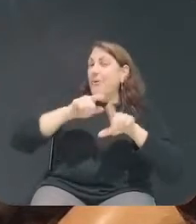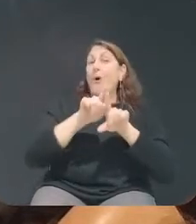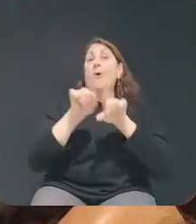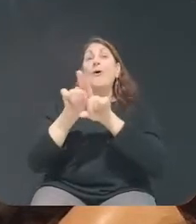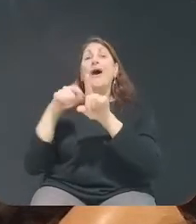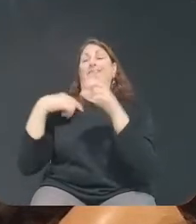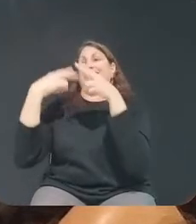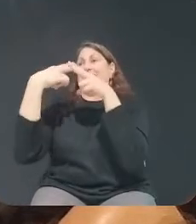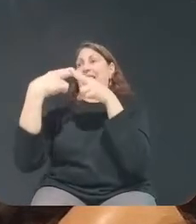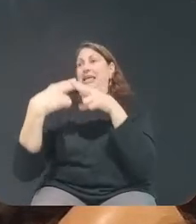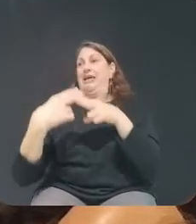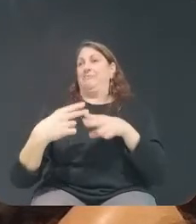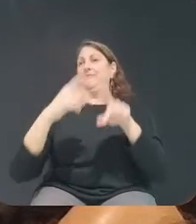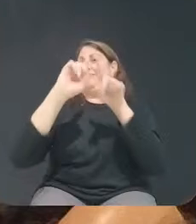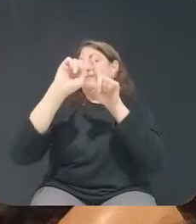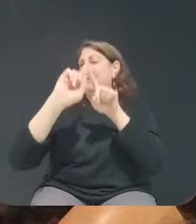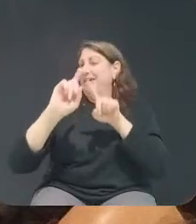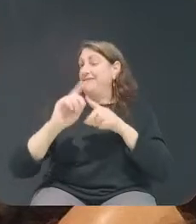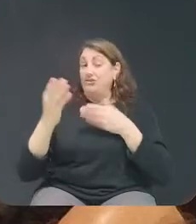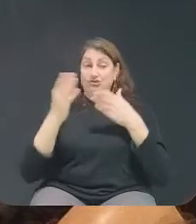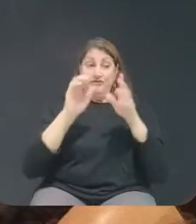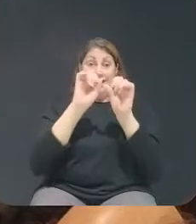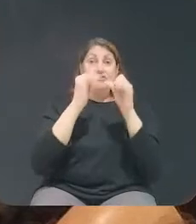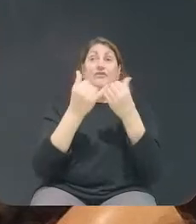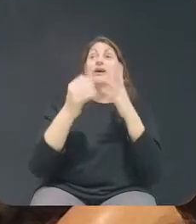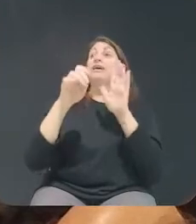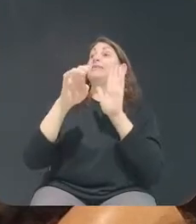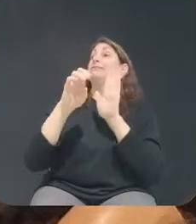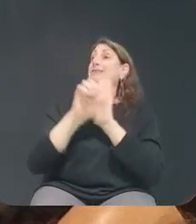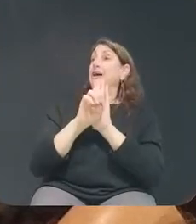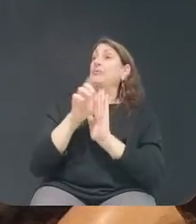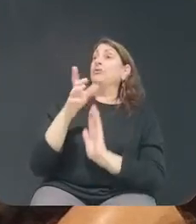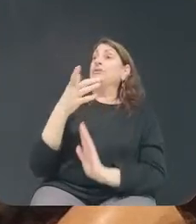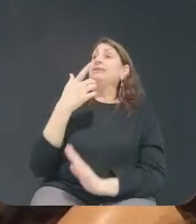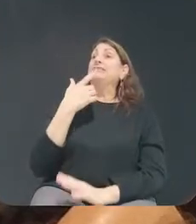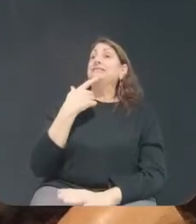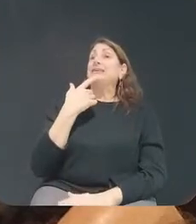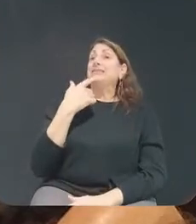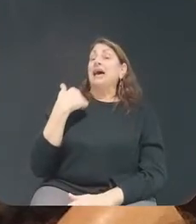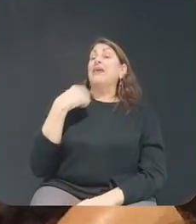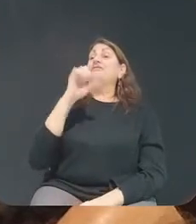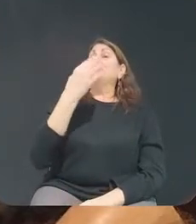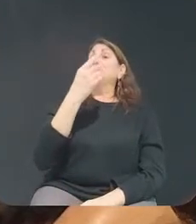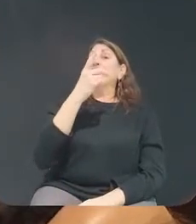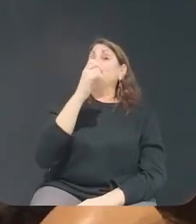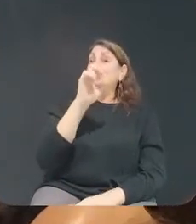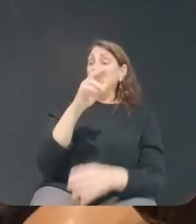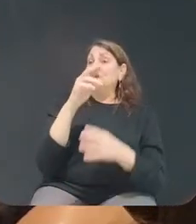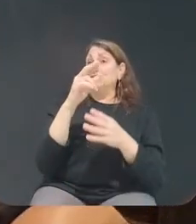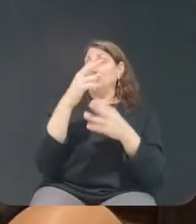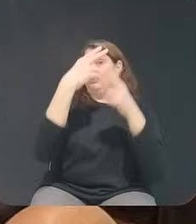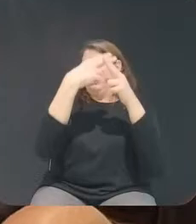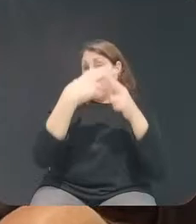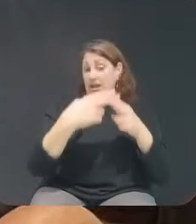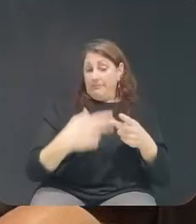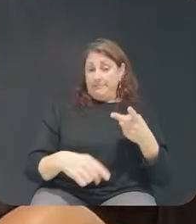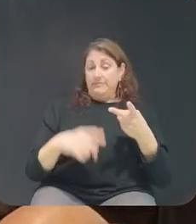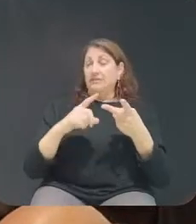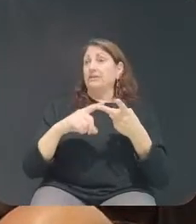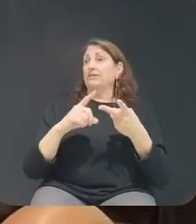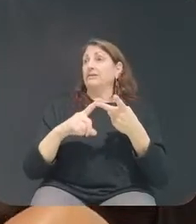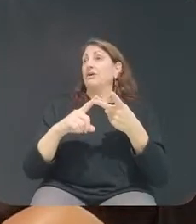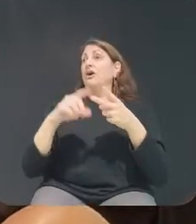of related service agencies. For example, it outlines shelter options, employment